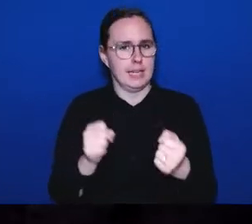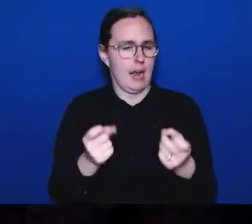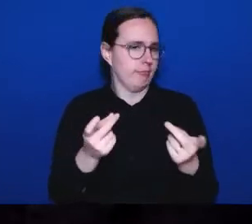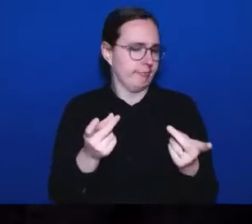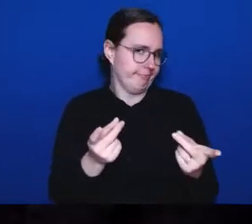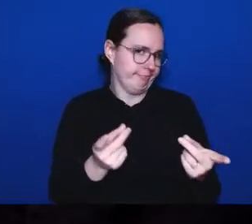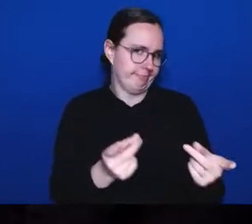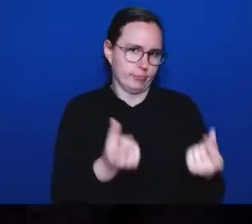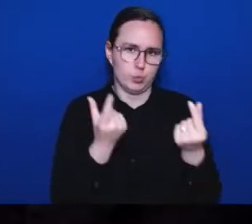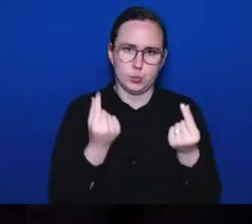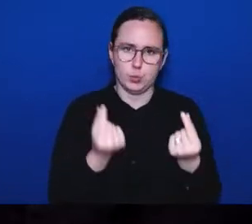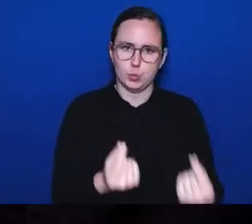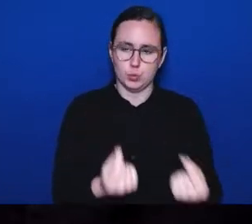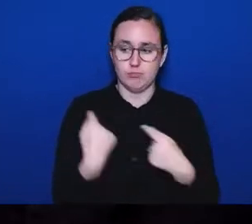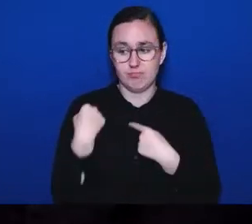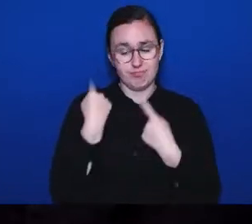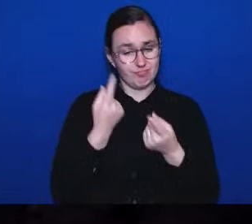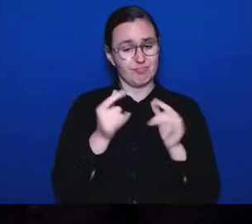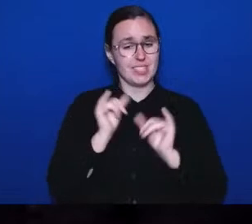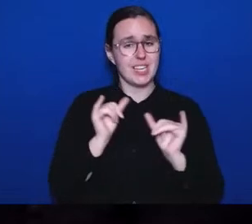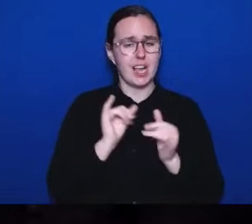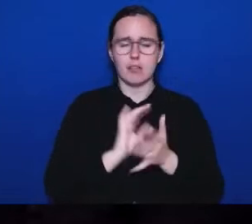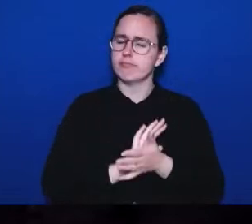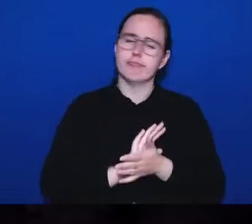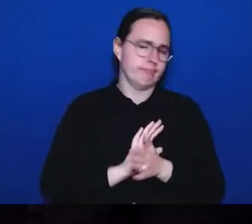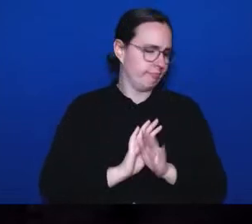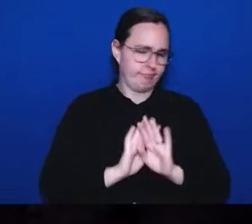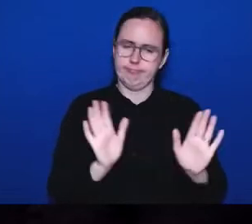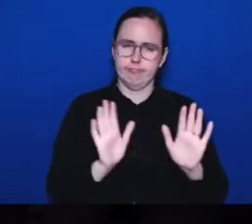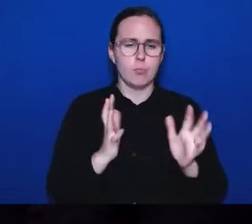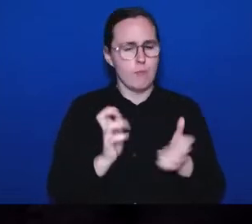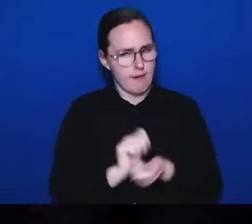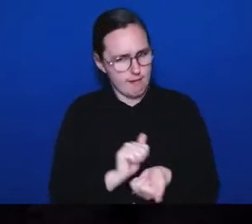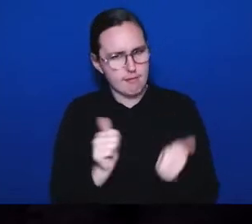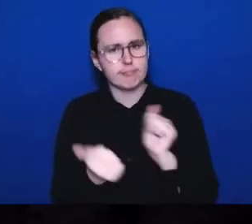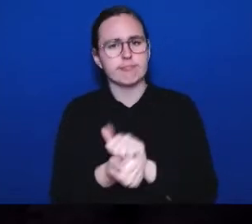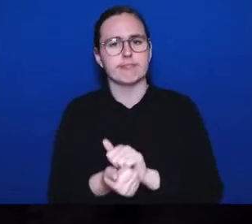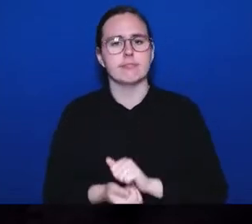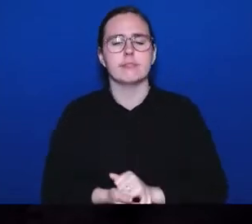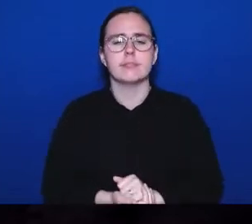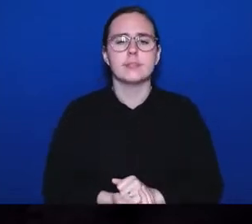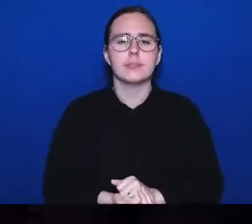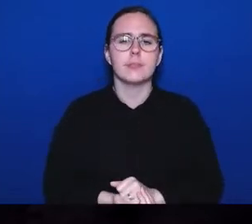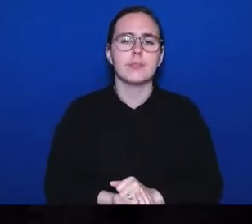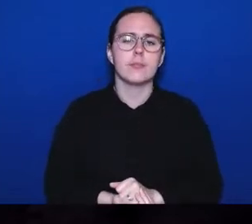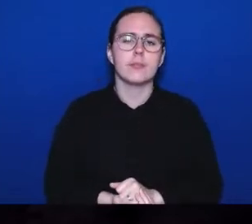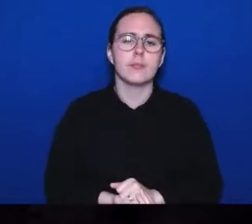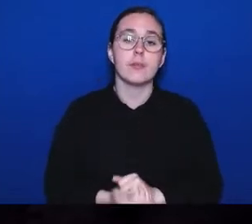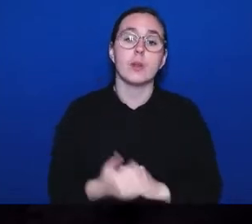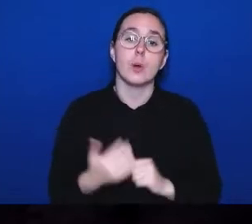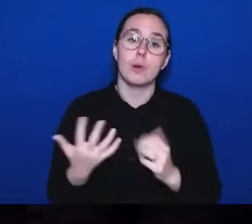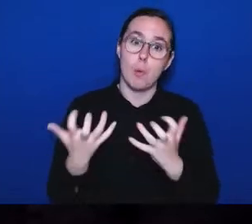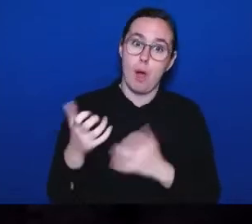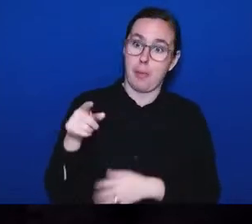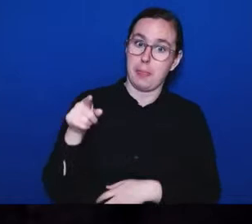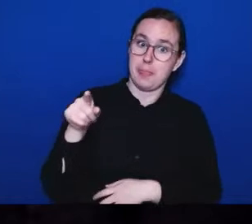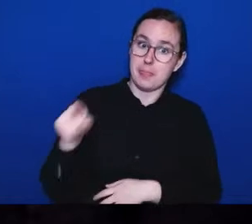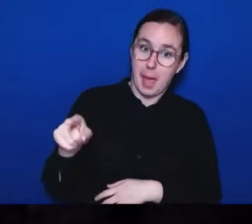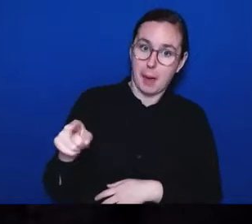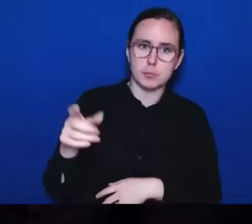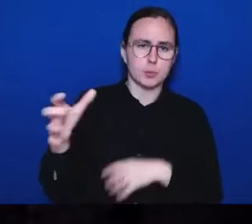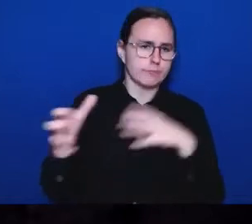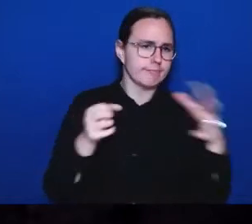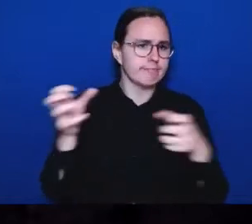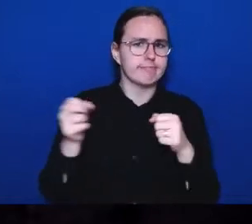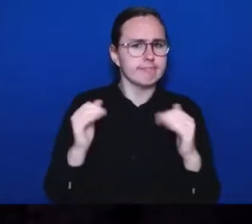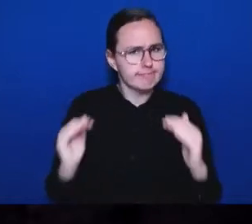their clinical settings and to actually bring in more supportive staff and work towards team-based care, then we're actually